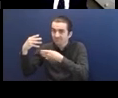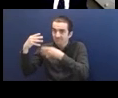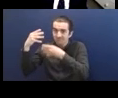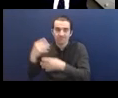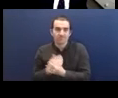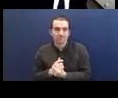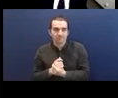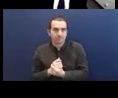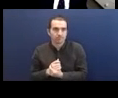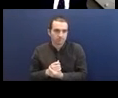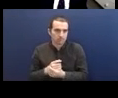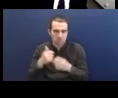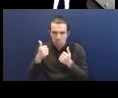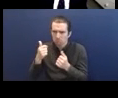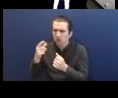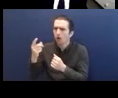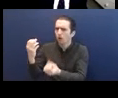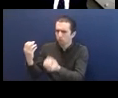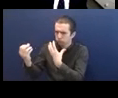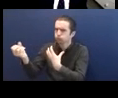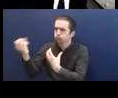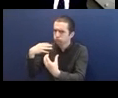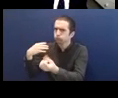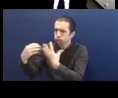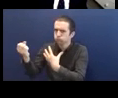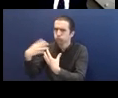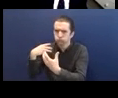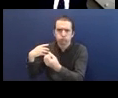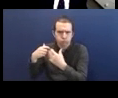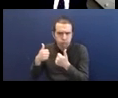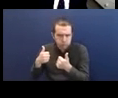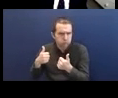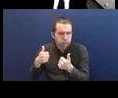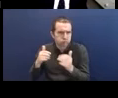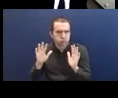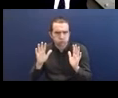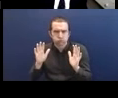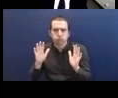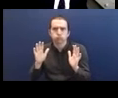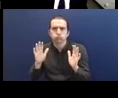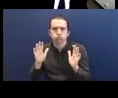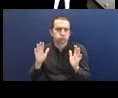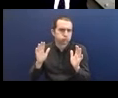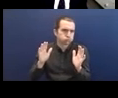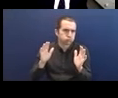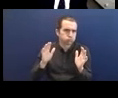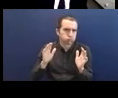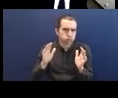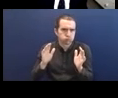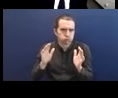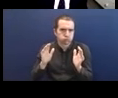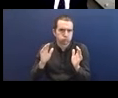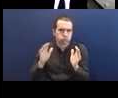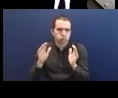The school looks at the strengths of the students, what students can do as opposed to focusing too much on what they cannot do. Yeah.